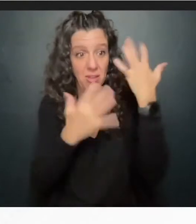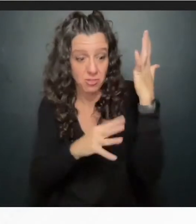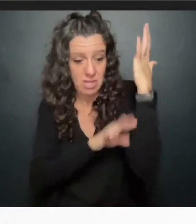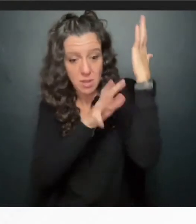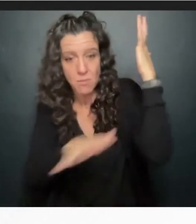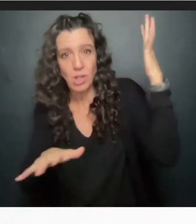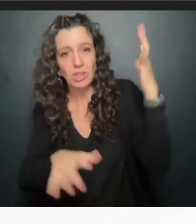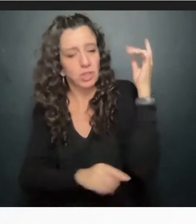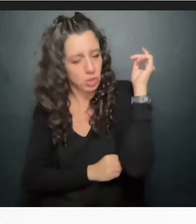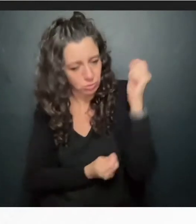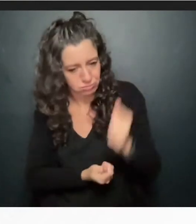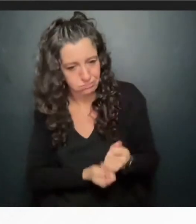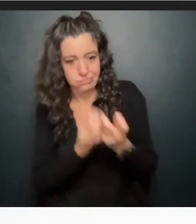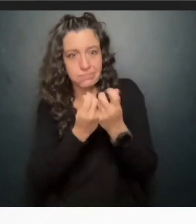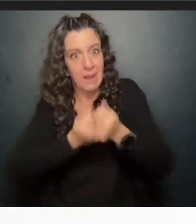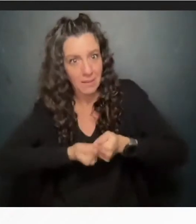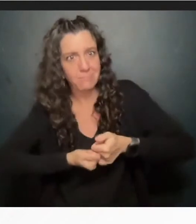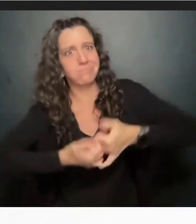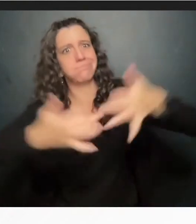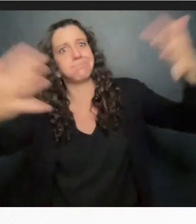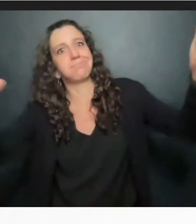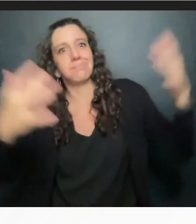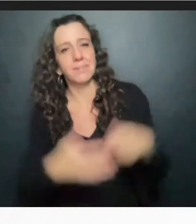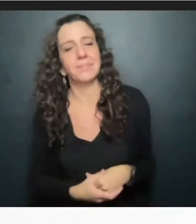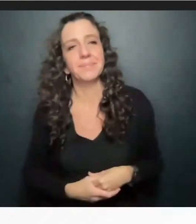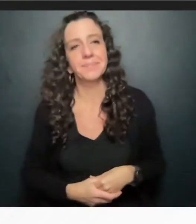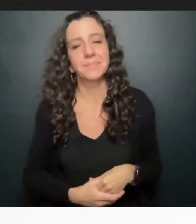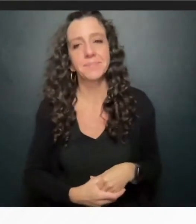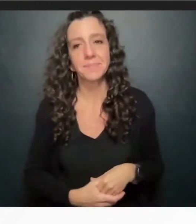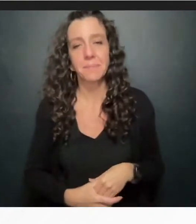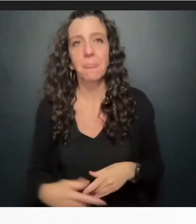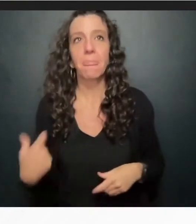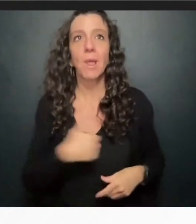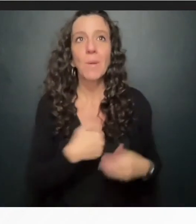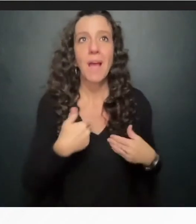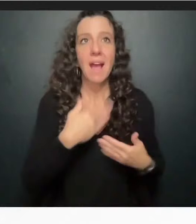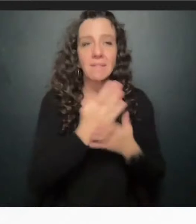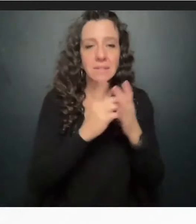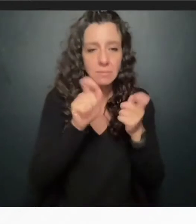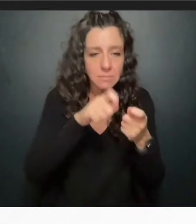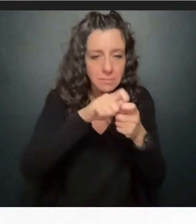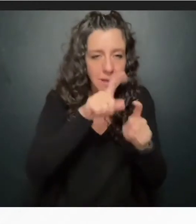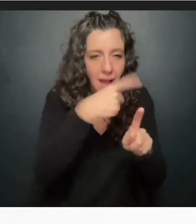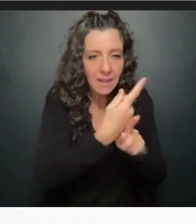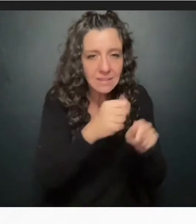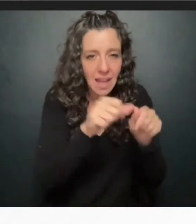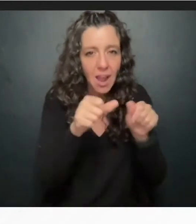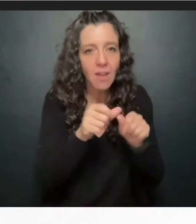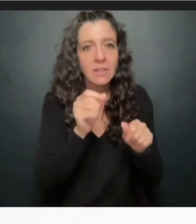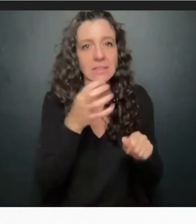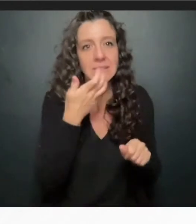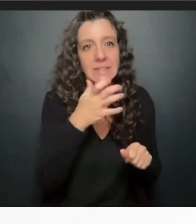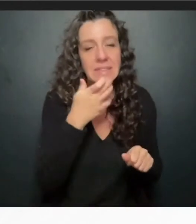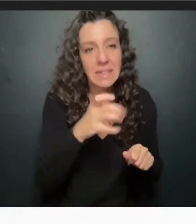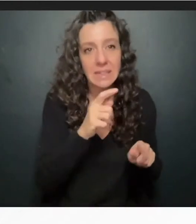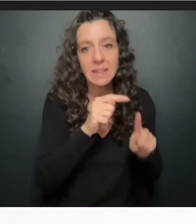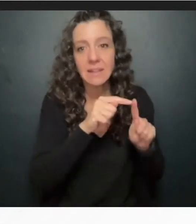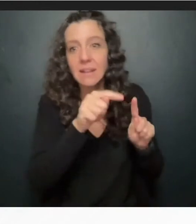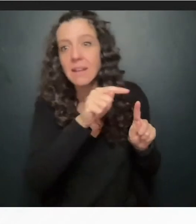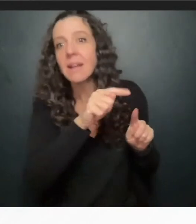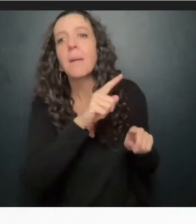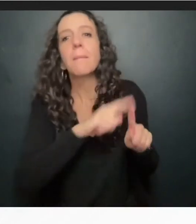continue to spread. We do have some isolated areas of heat out there, but we're looking forward to the next few days of very